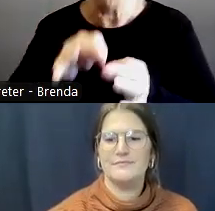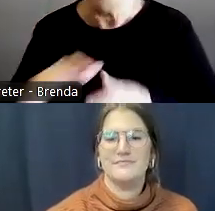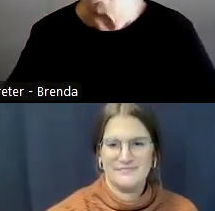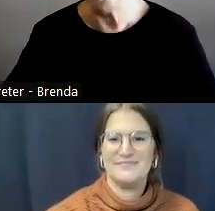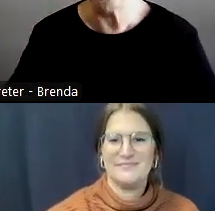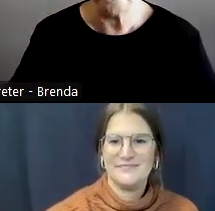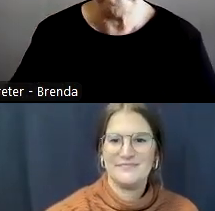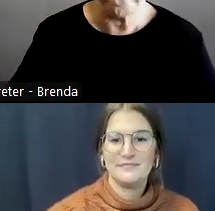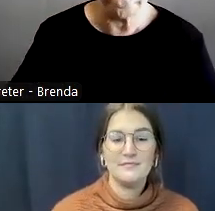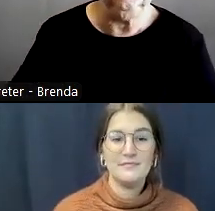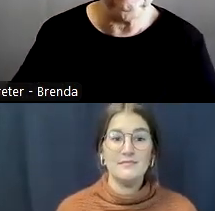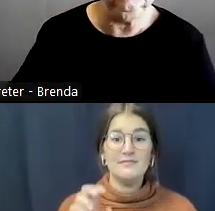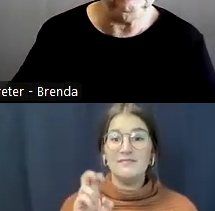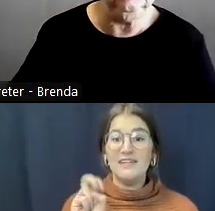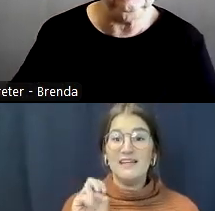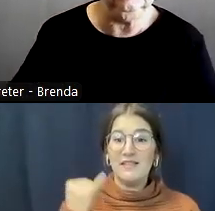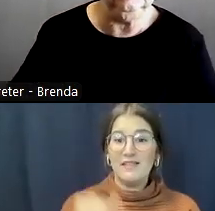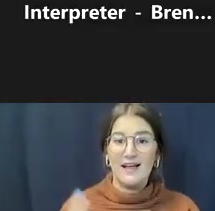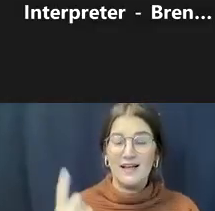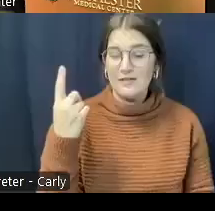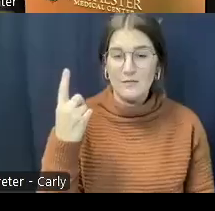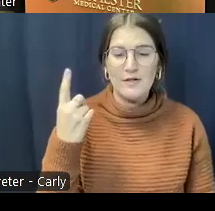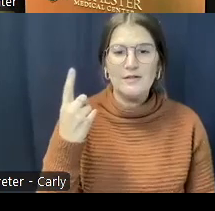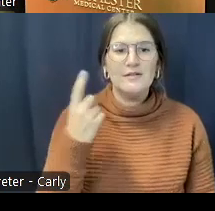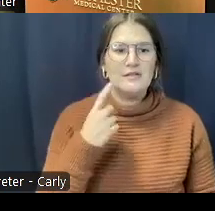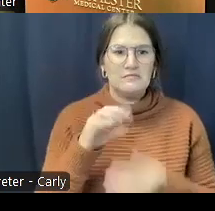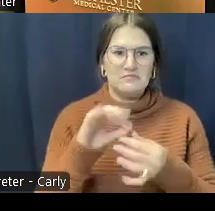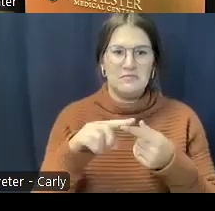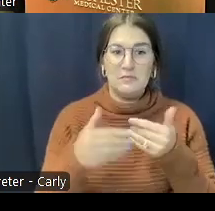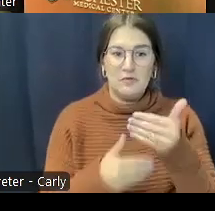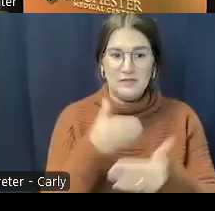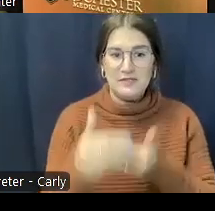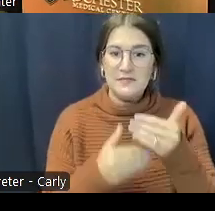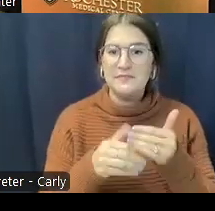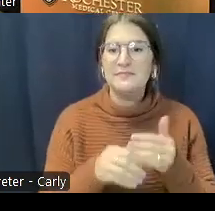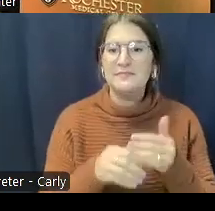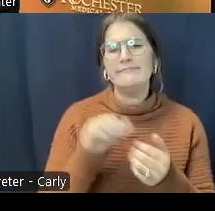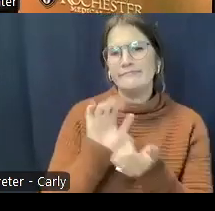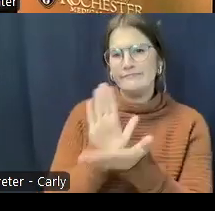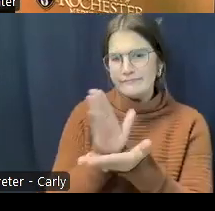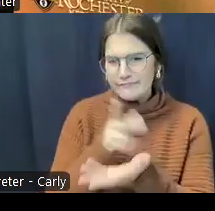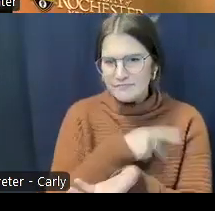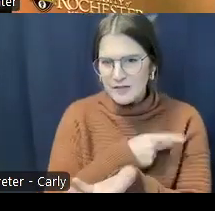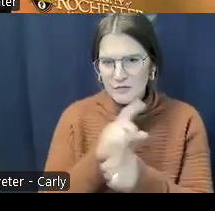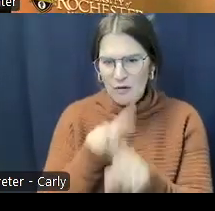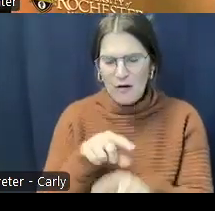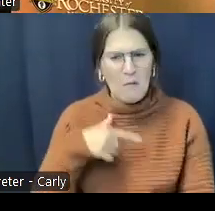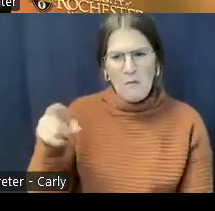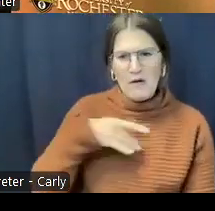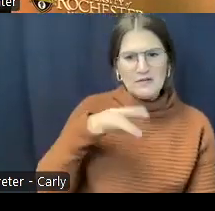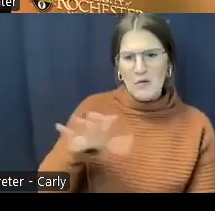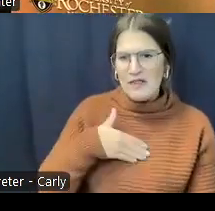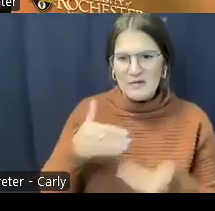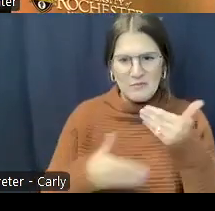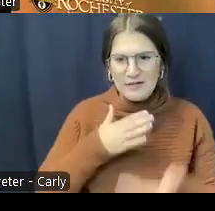Even the last one, a disorder of emotional processing, you can run up against a patient's response of, I don't like processing my emotions. I don't